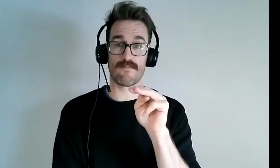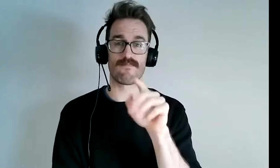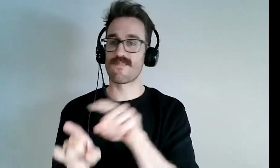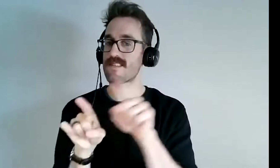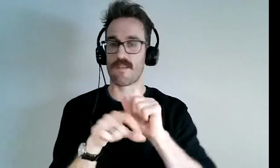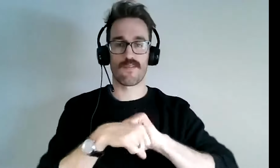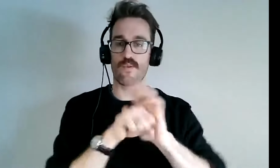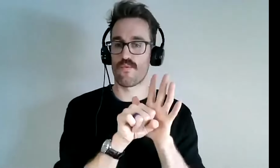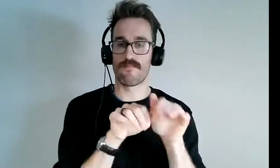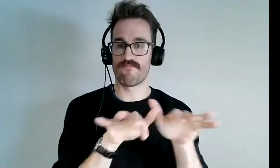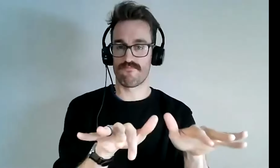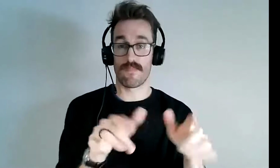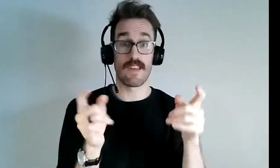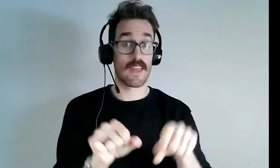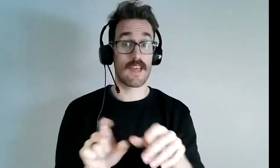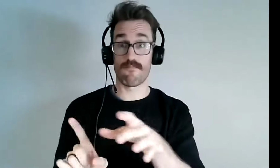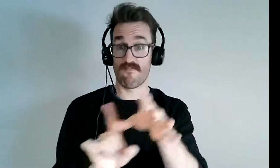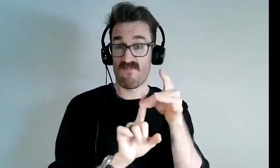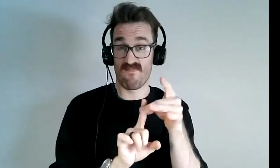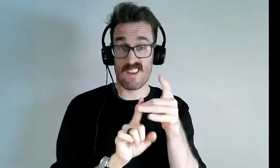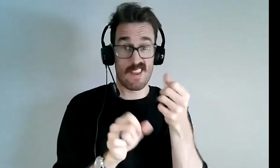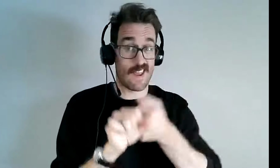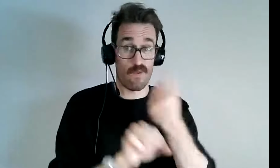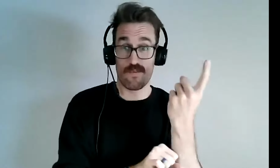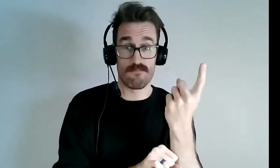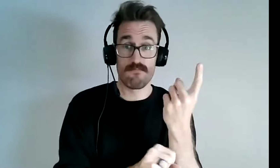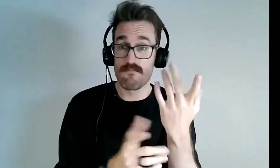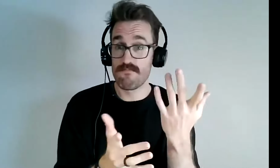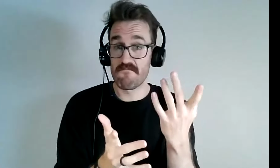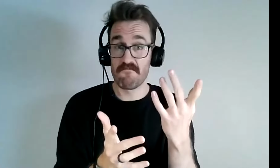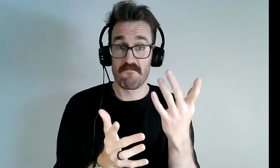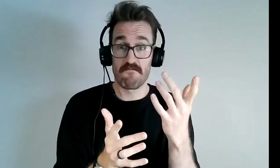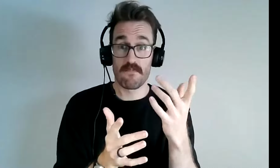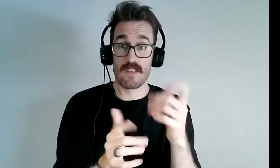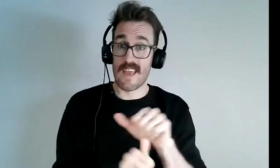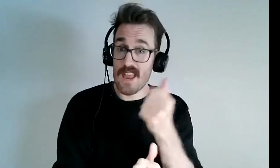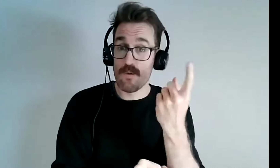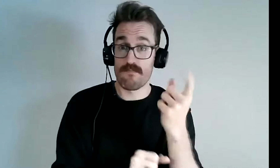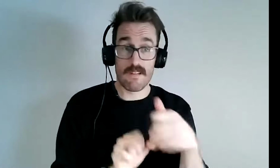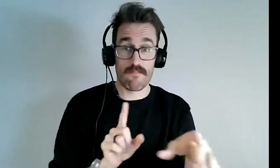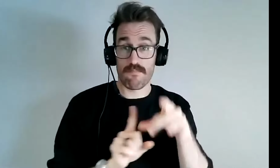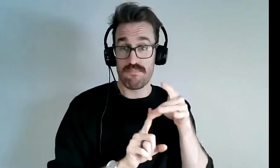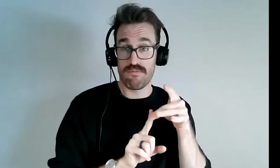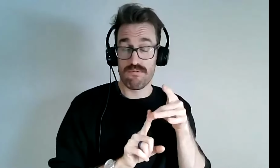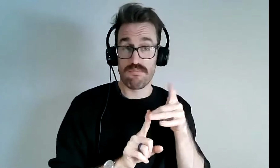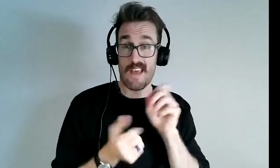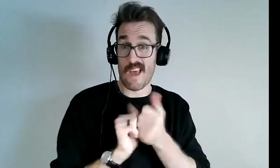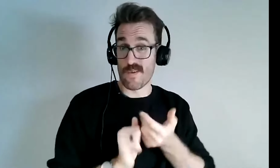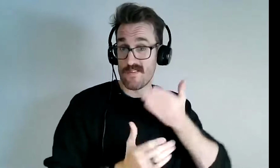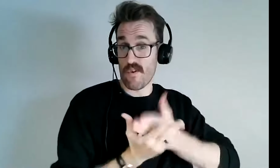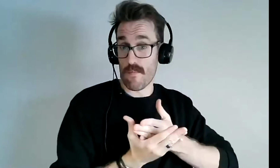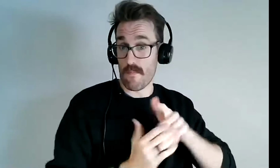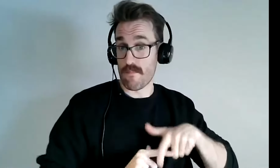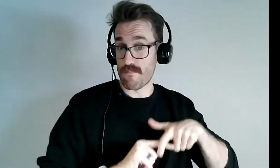it can infect anyone, and we need to figure out how to stop that, because it's an